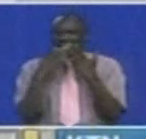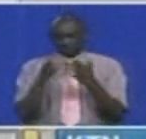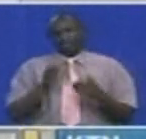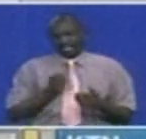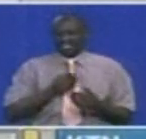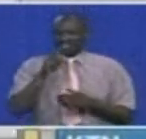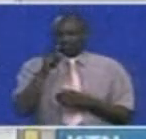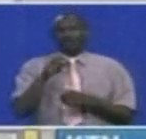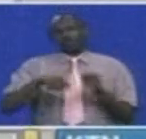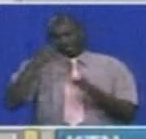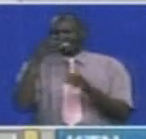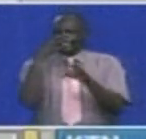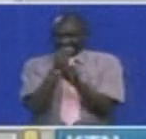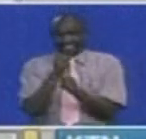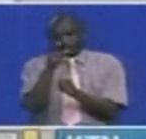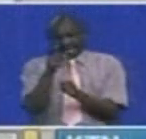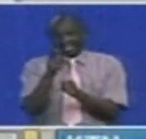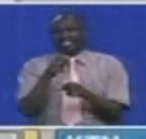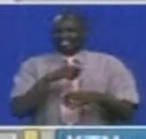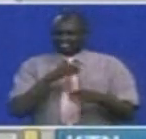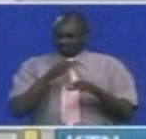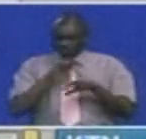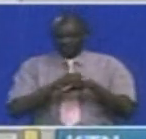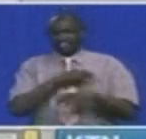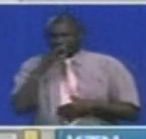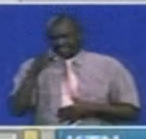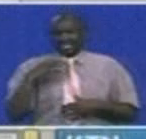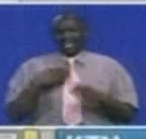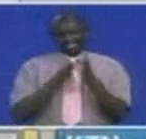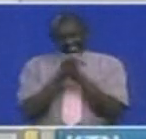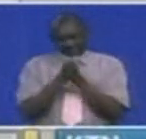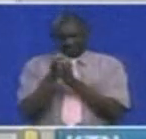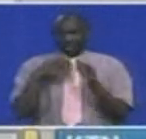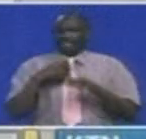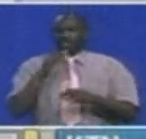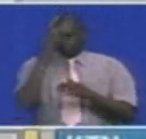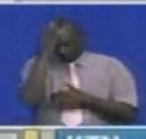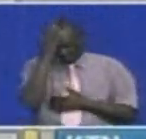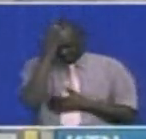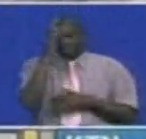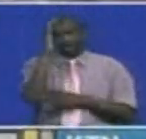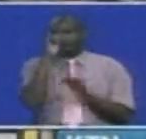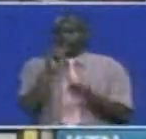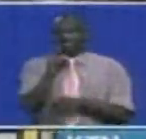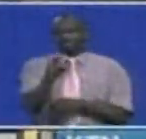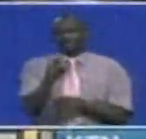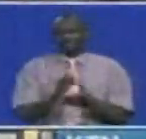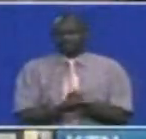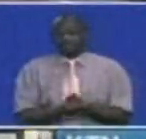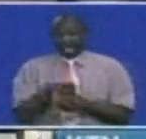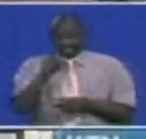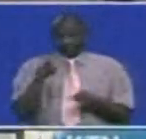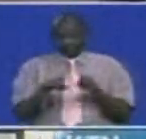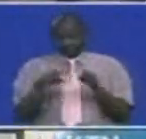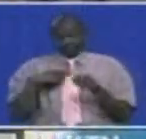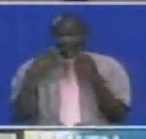our trust. In your gentle spirit, we see strength, determination, and humility. God bless you." She also thanked